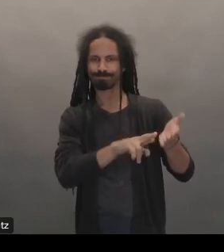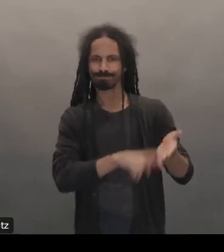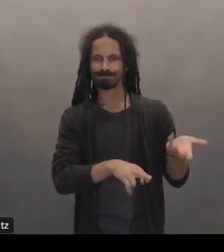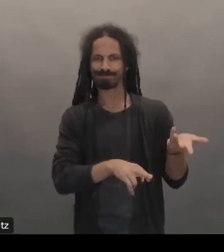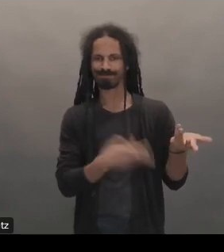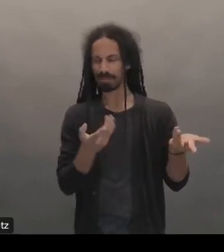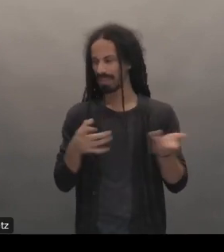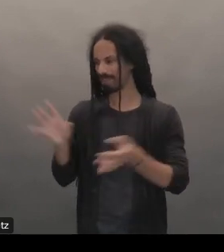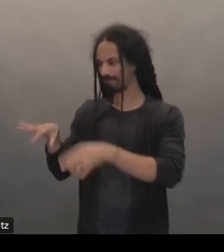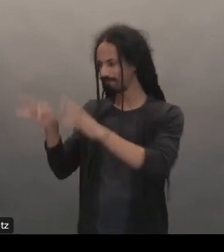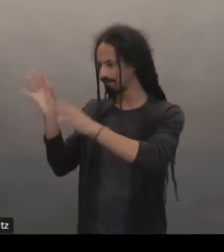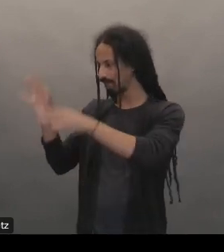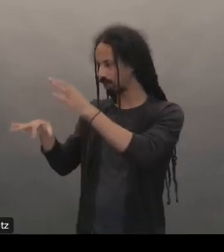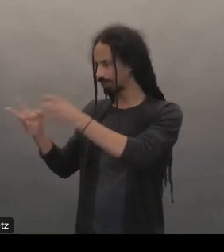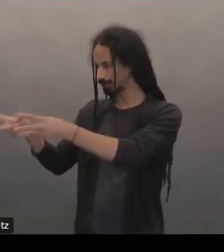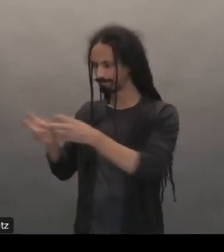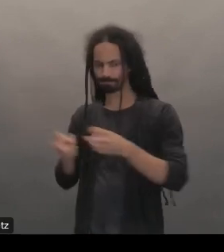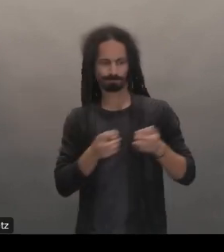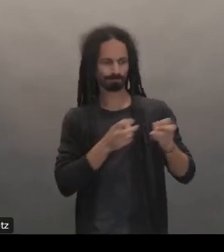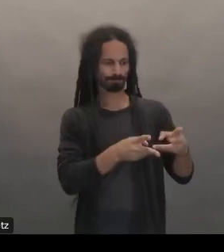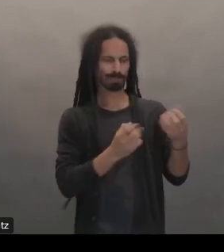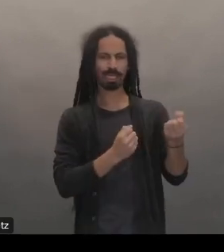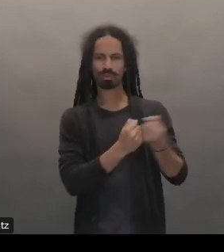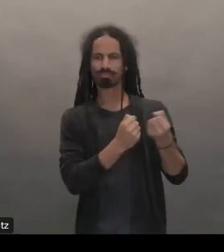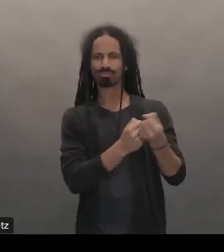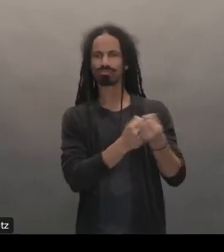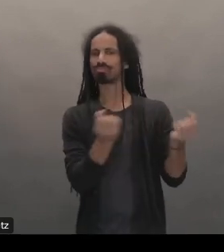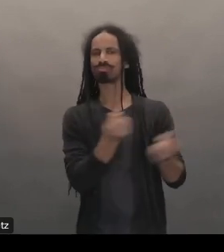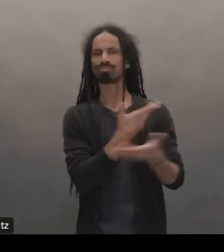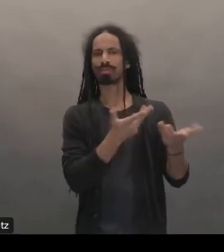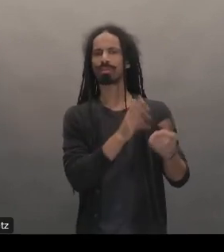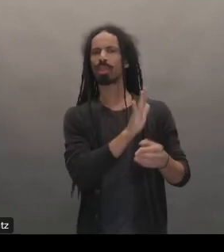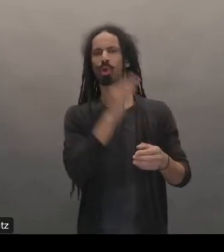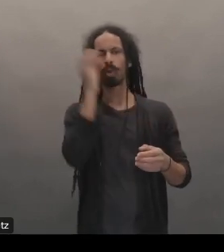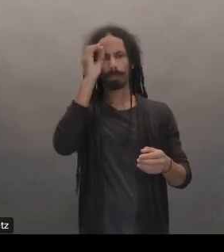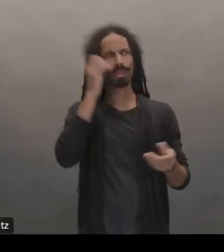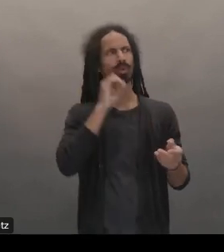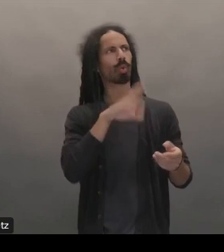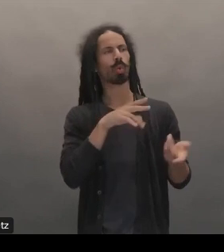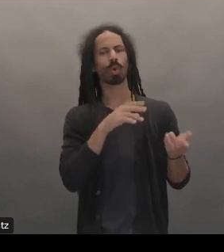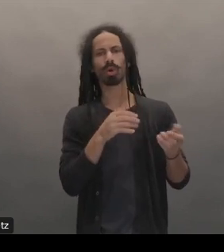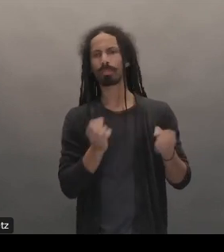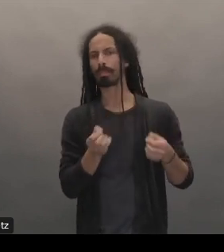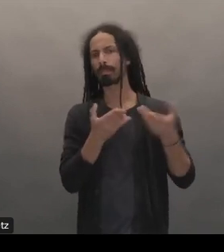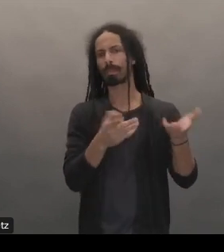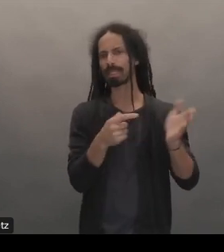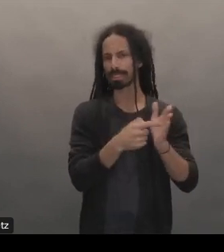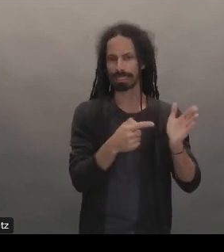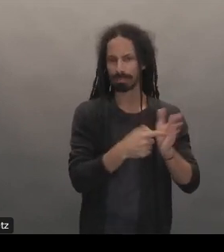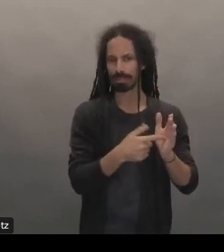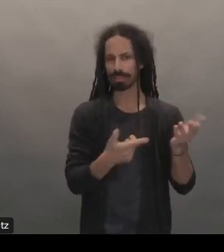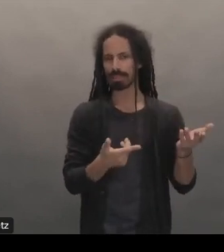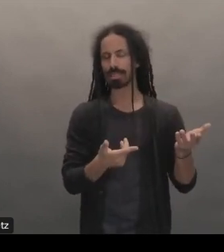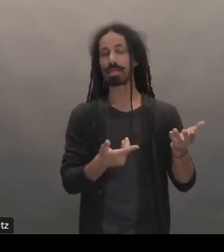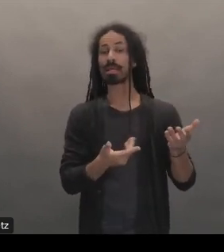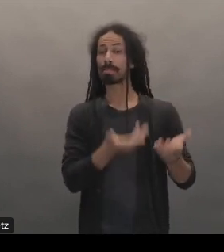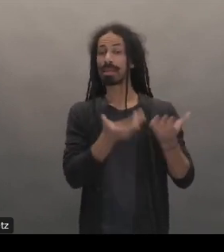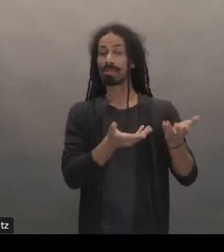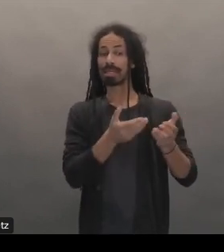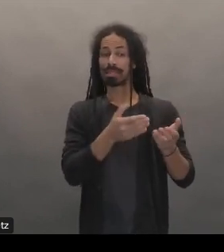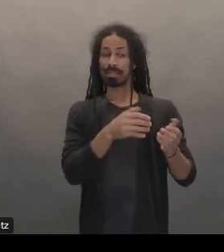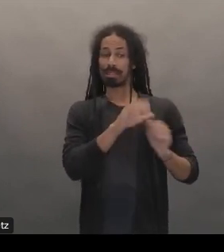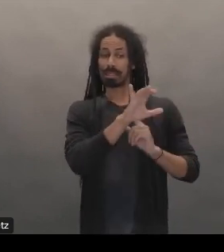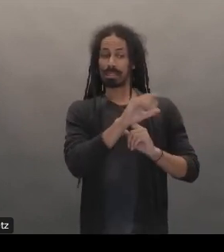saying. It supports, whatever they are writing about or provides examples of what they're writing about. And while they may cite the